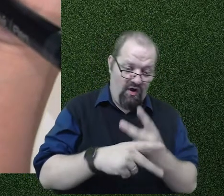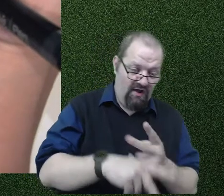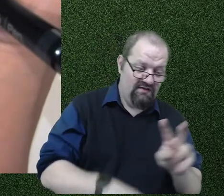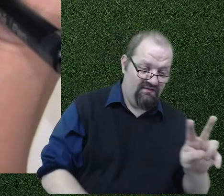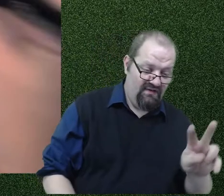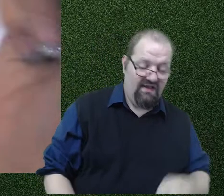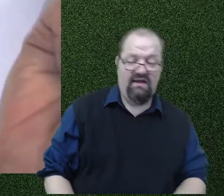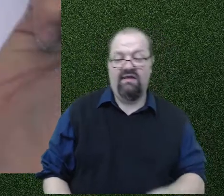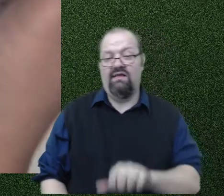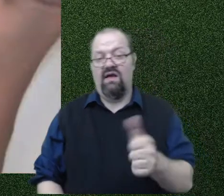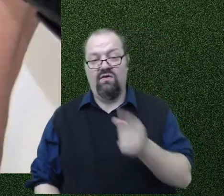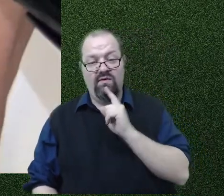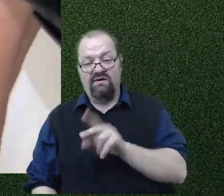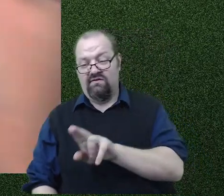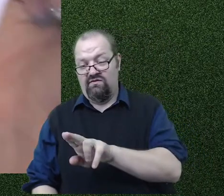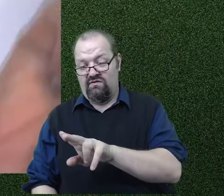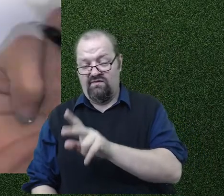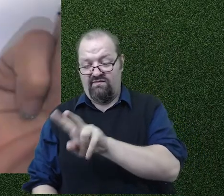way.